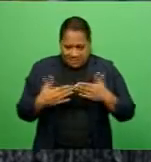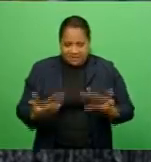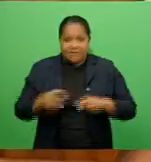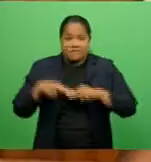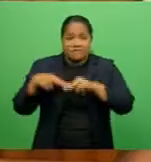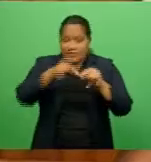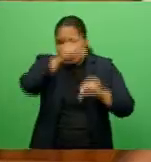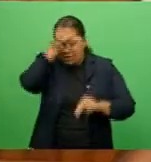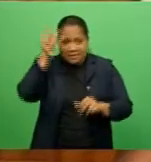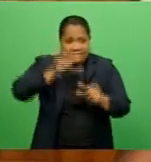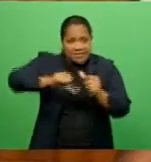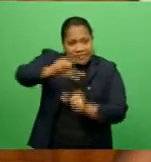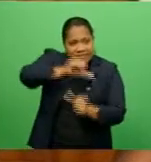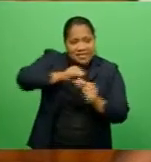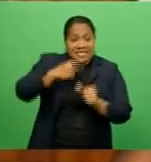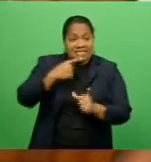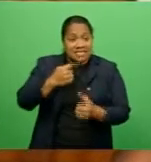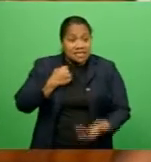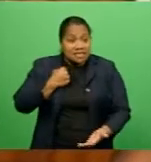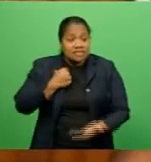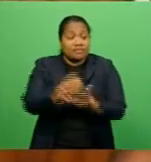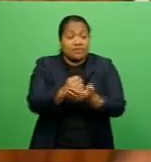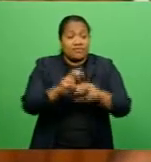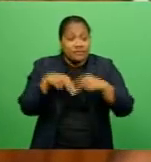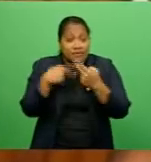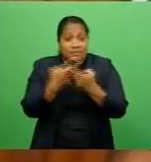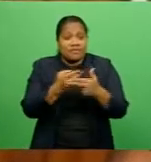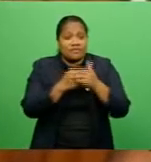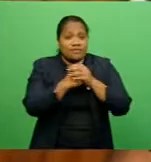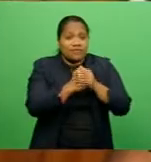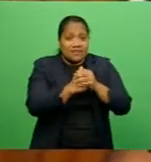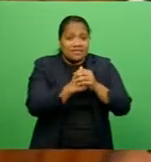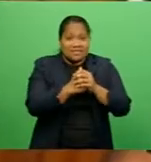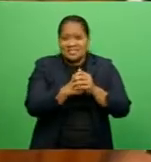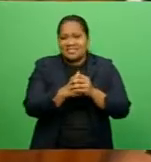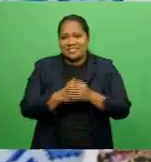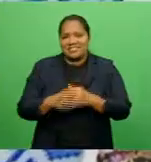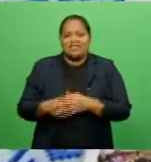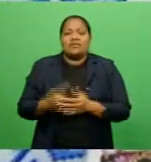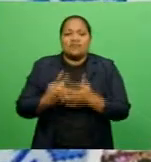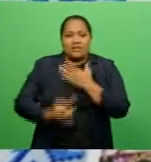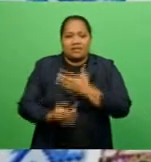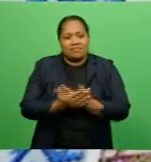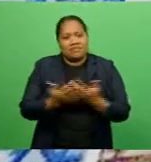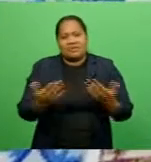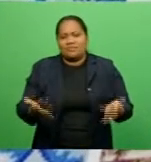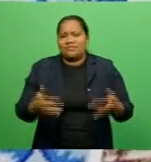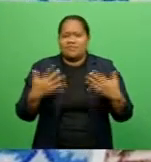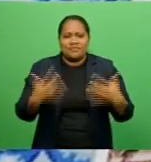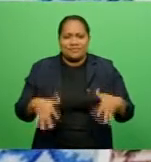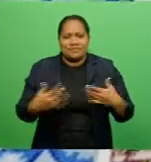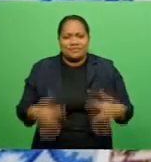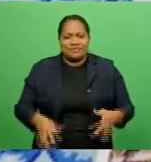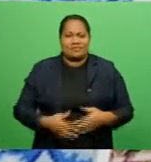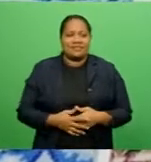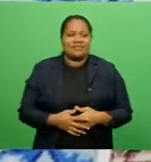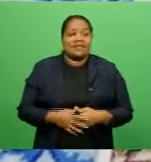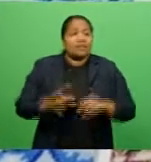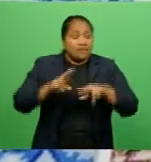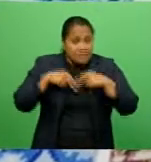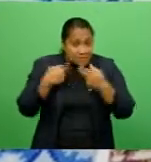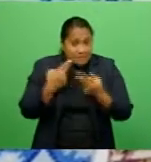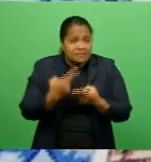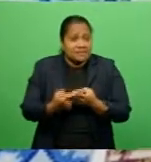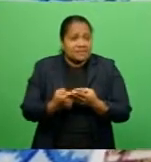and says support from families, friends and colleagues can never be overstated. I'm grateful that my family,